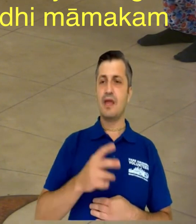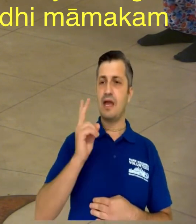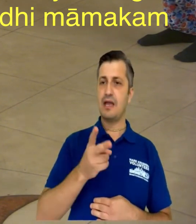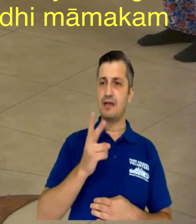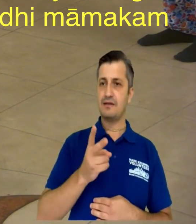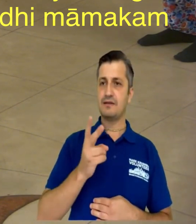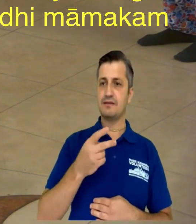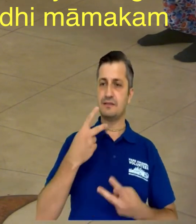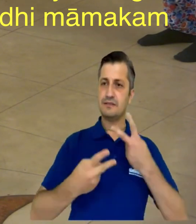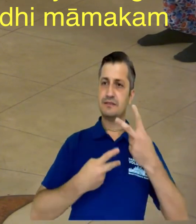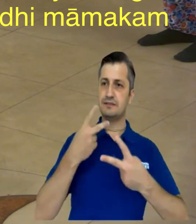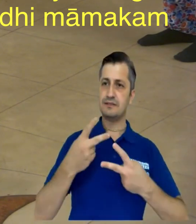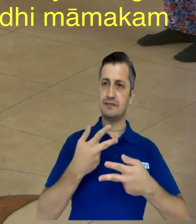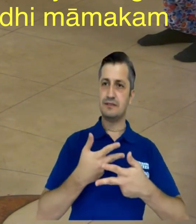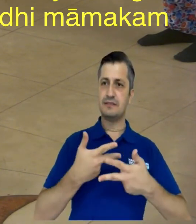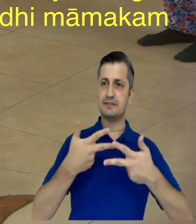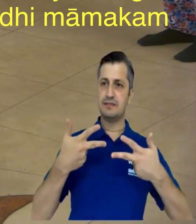Yadidityagatam tejo